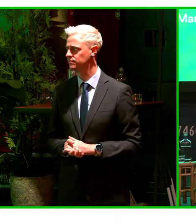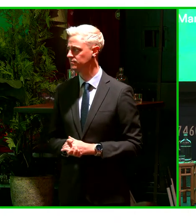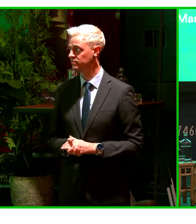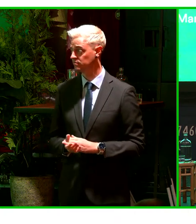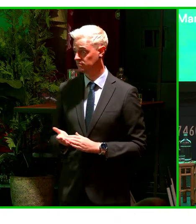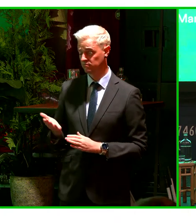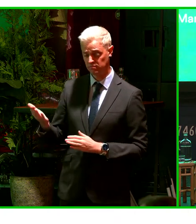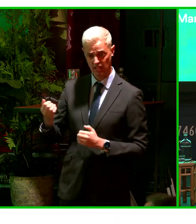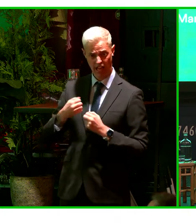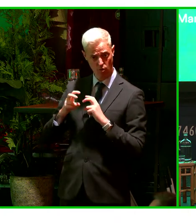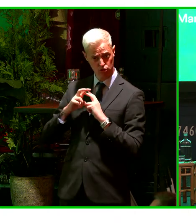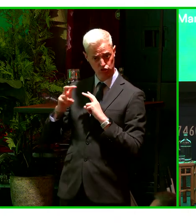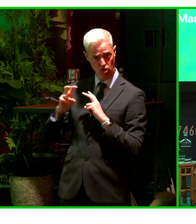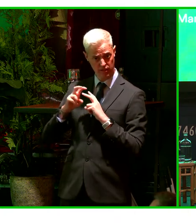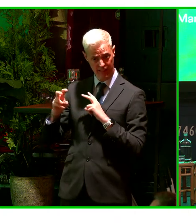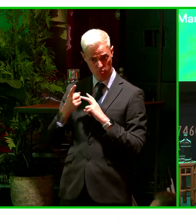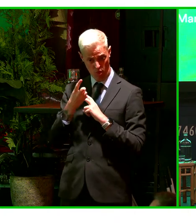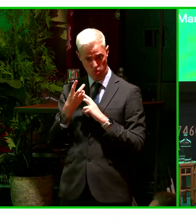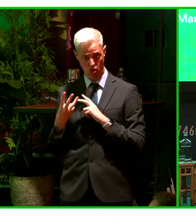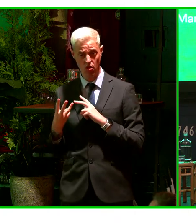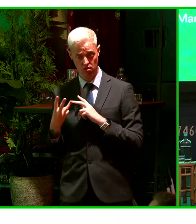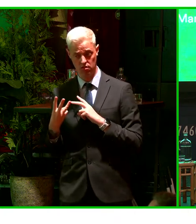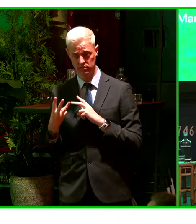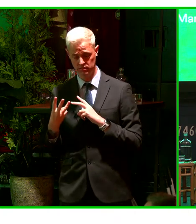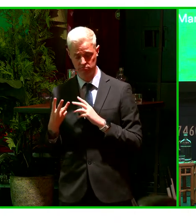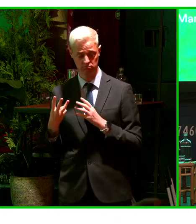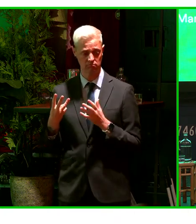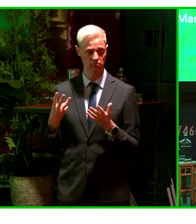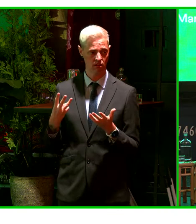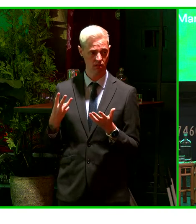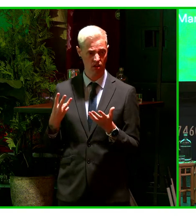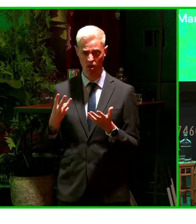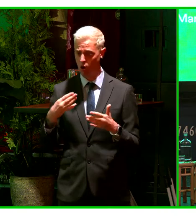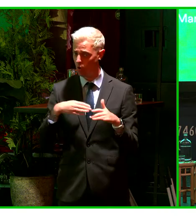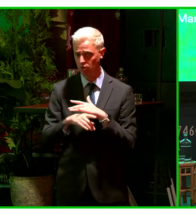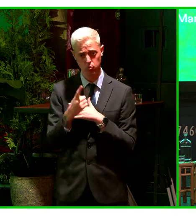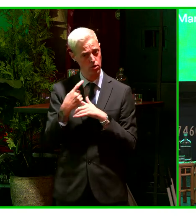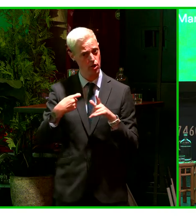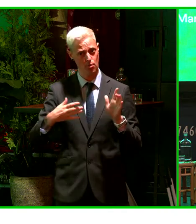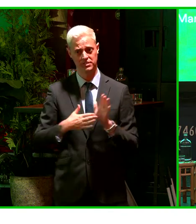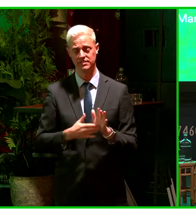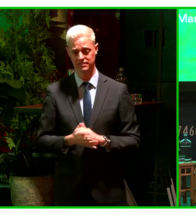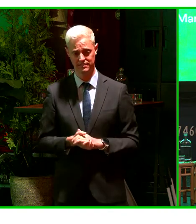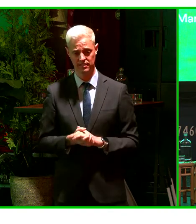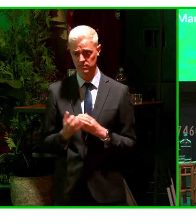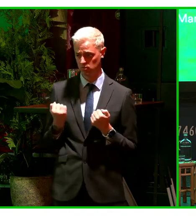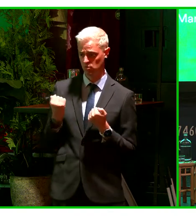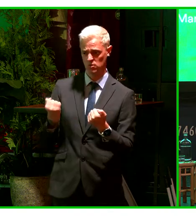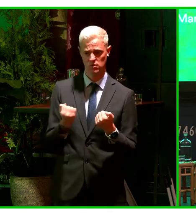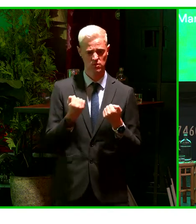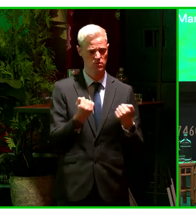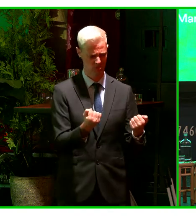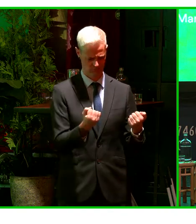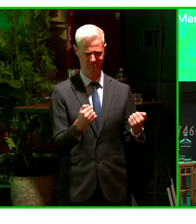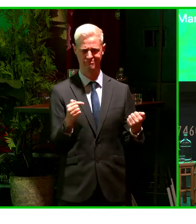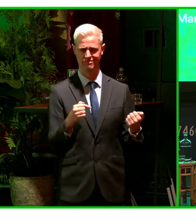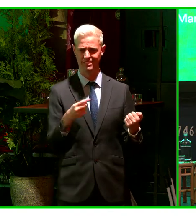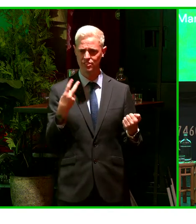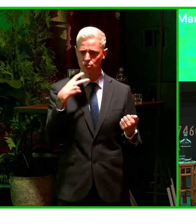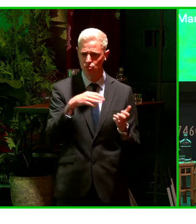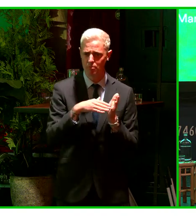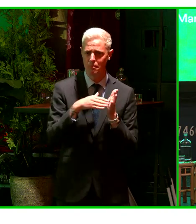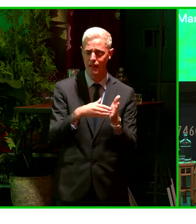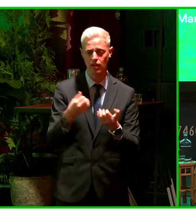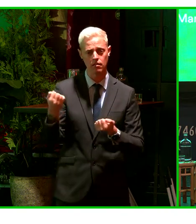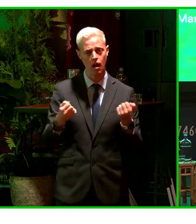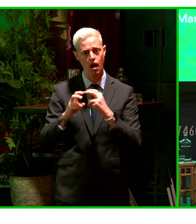a third of our journeys are less than a kilometre, our car journeys. That's over 200 million car journeys